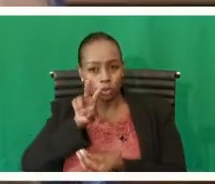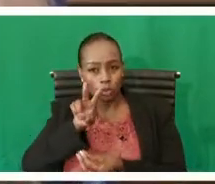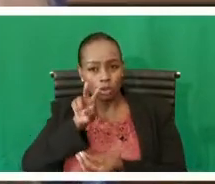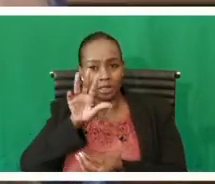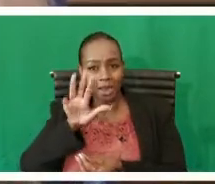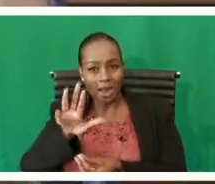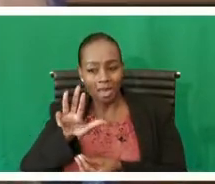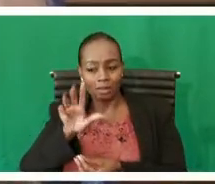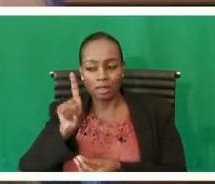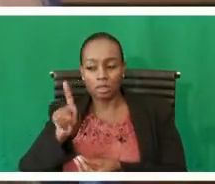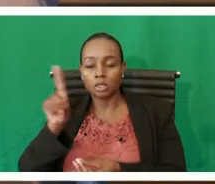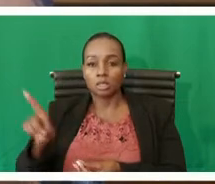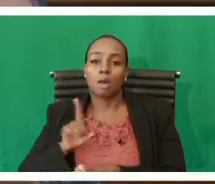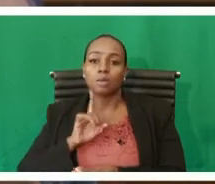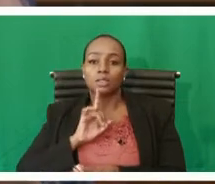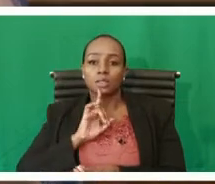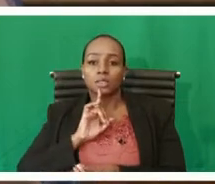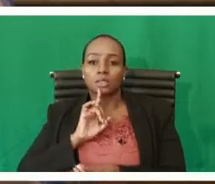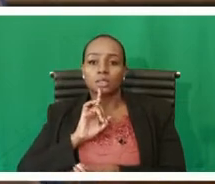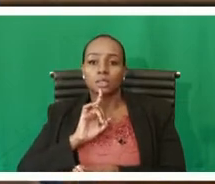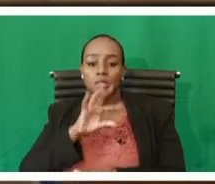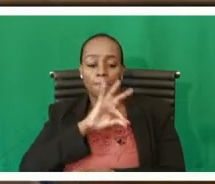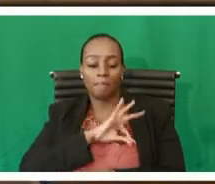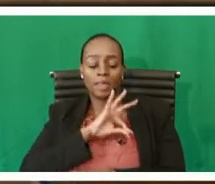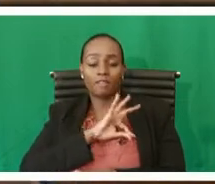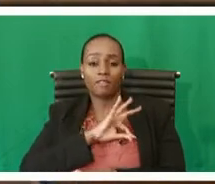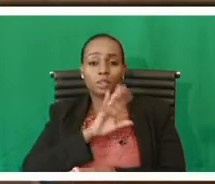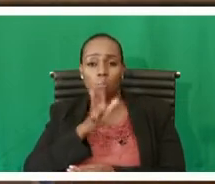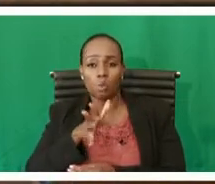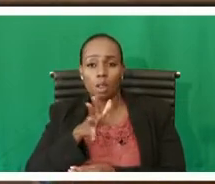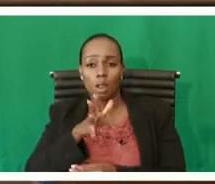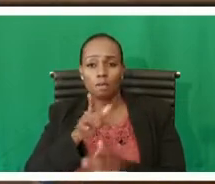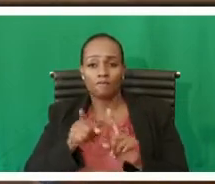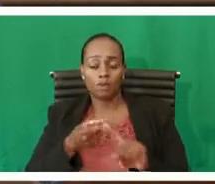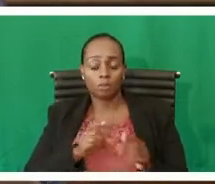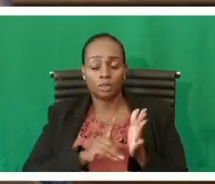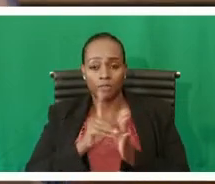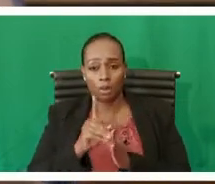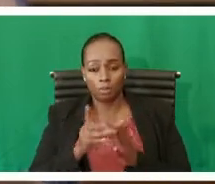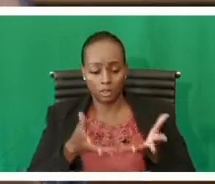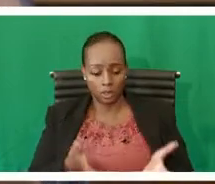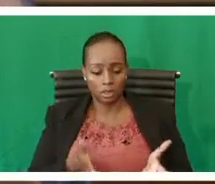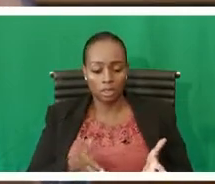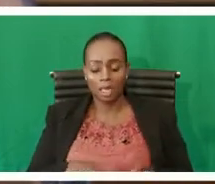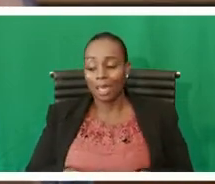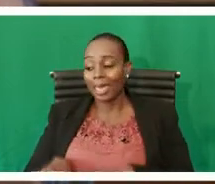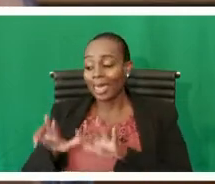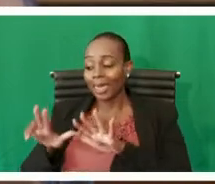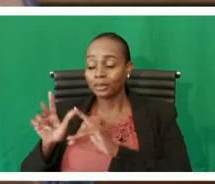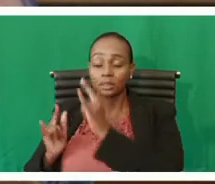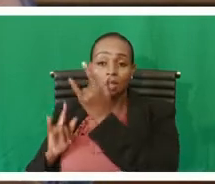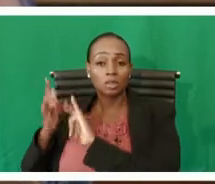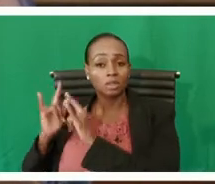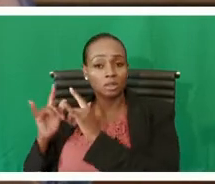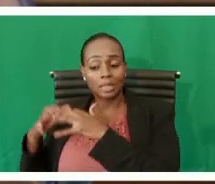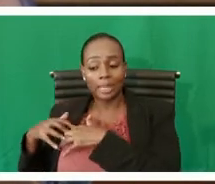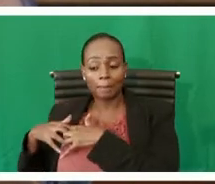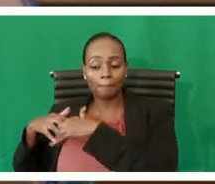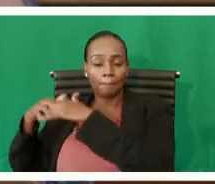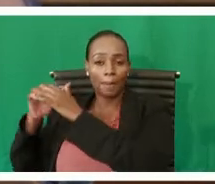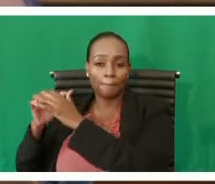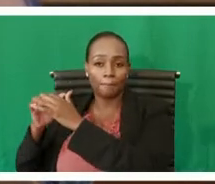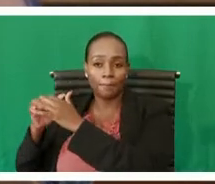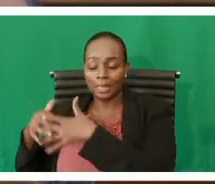29,280 households will benefit from these developments. 8 township establishment projects in